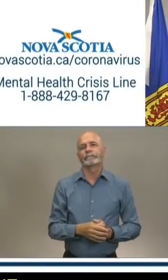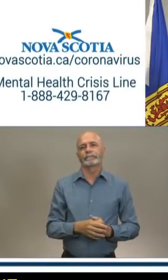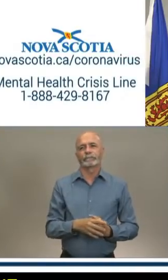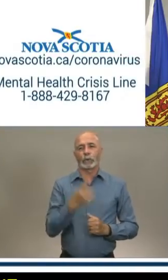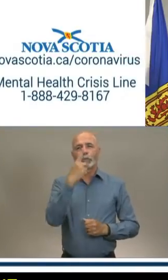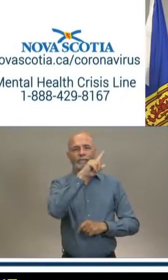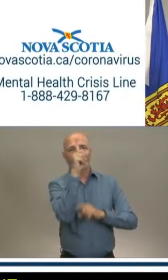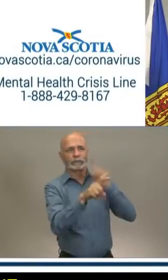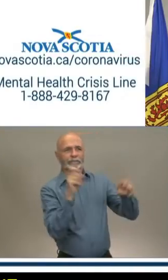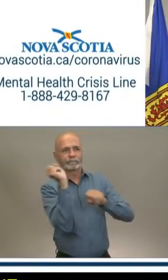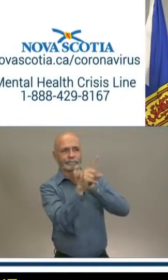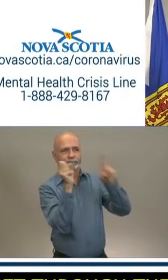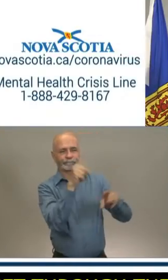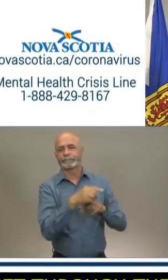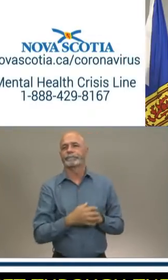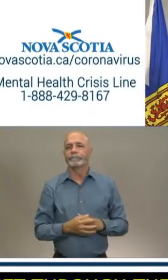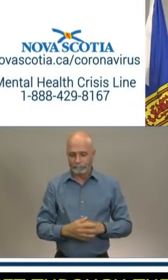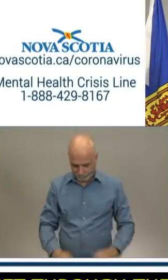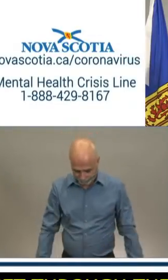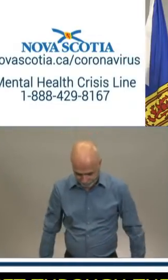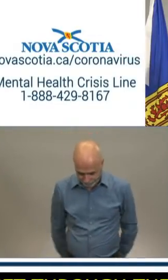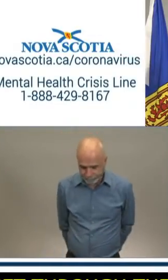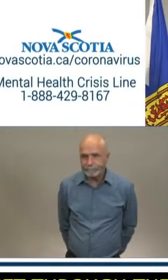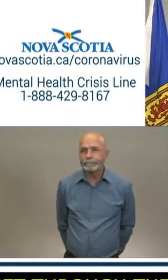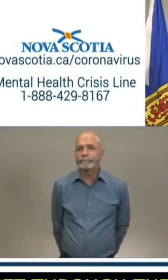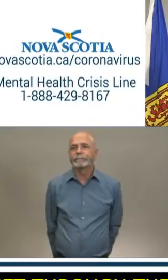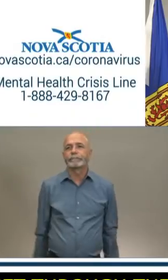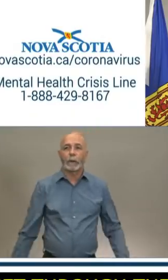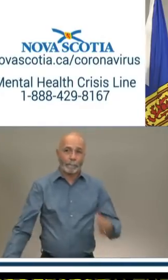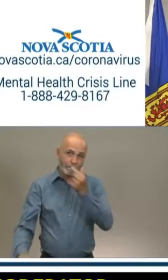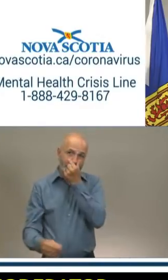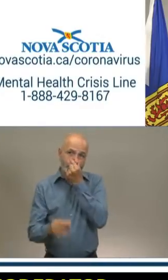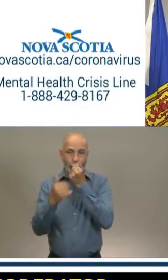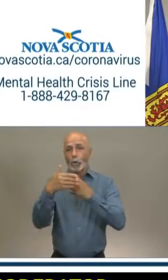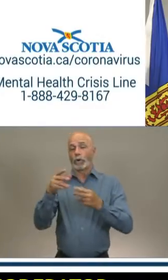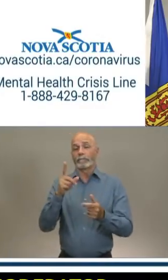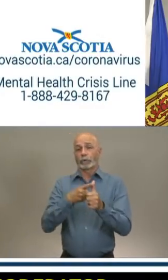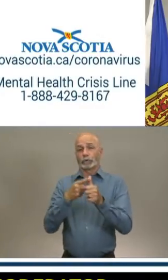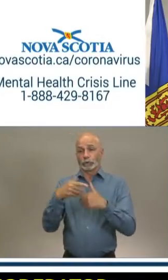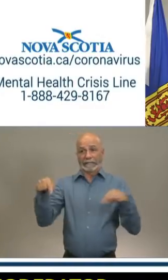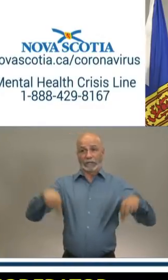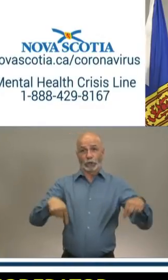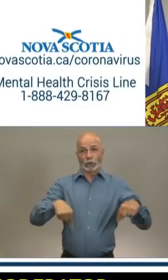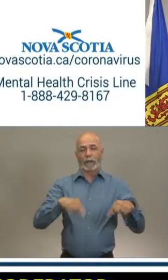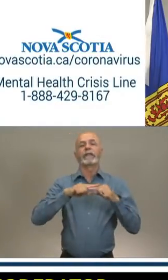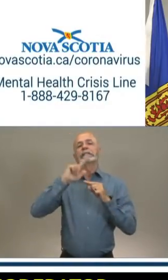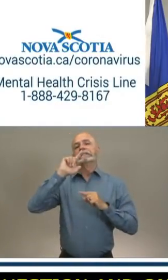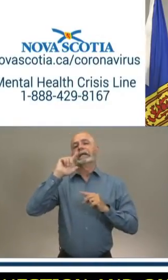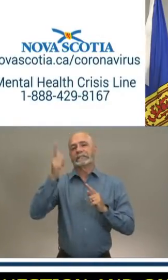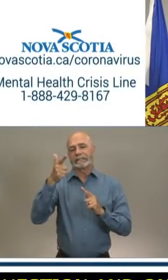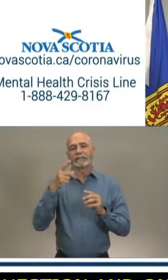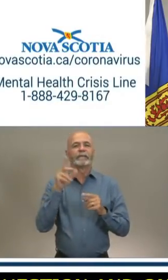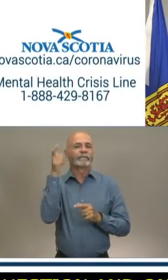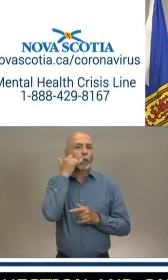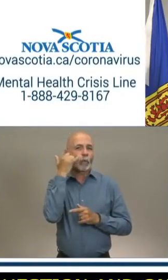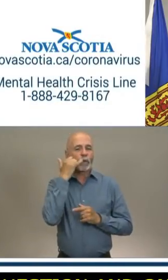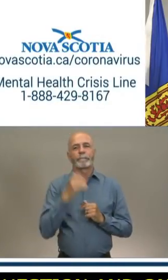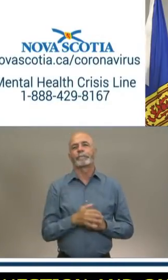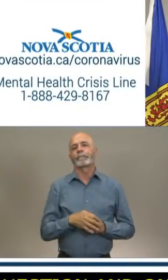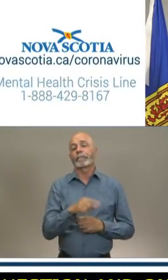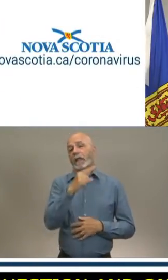question and one follow-up from reporters in the room and then on the phone in the allotted time that we have for today's briefing. We'll start with Tim Bousquet from the Halifax Examiner.